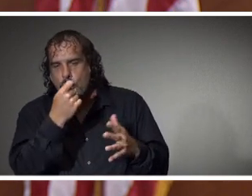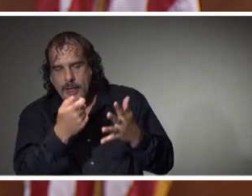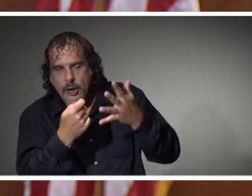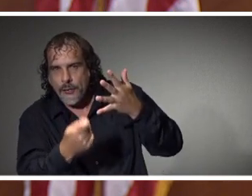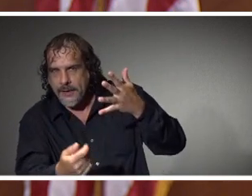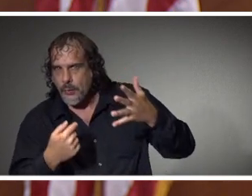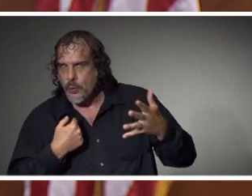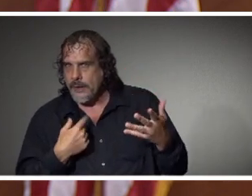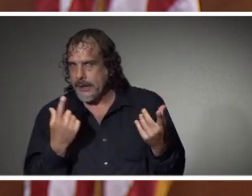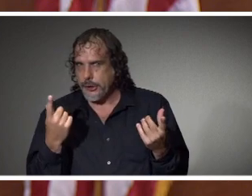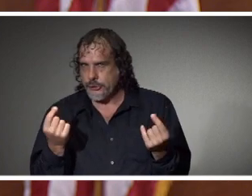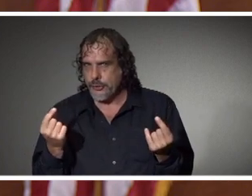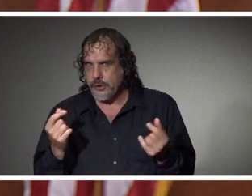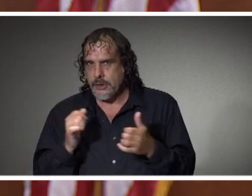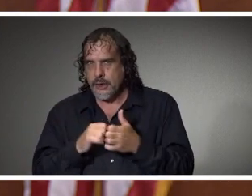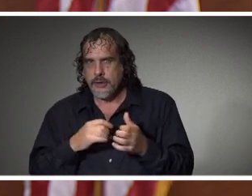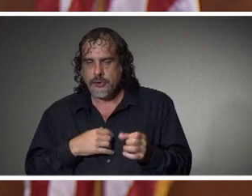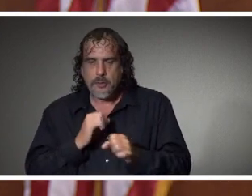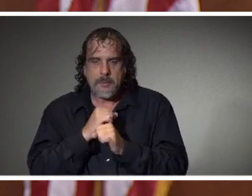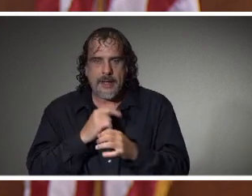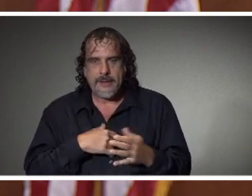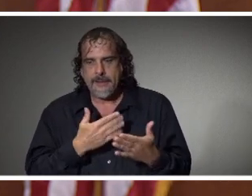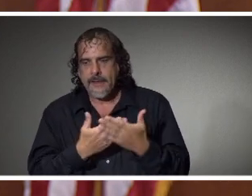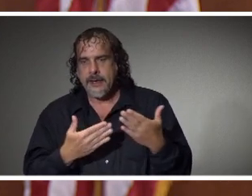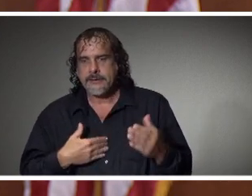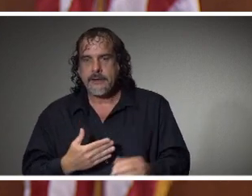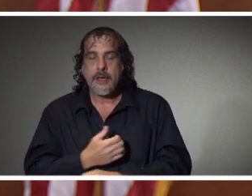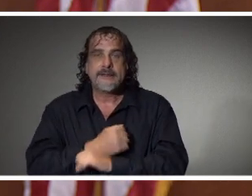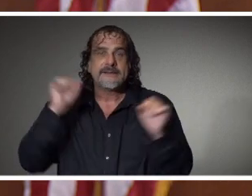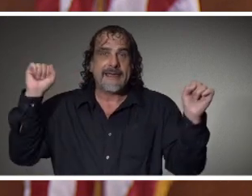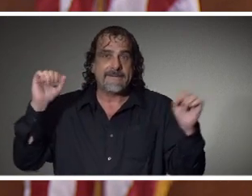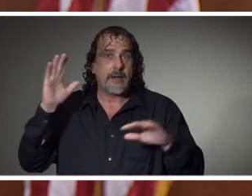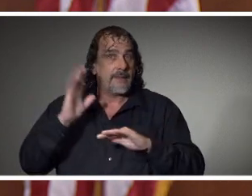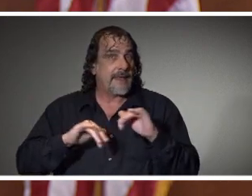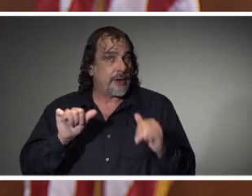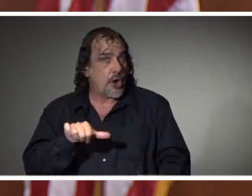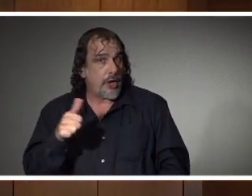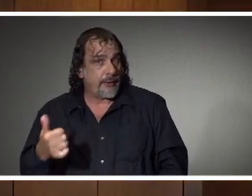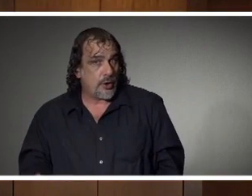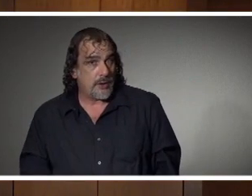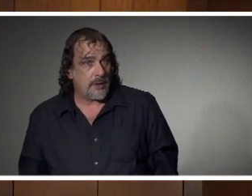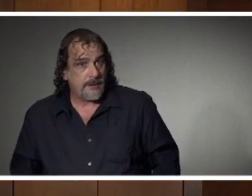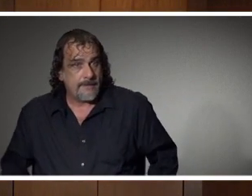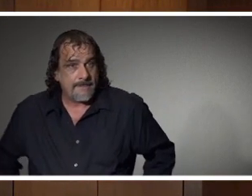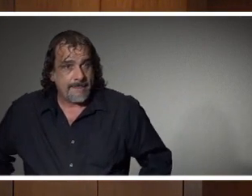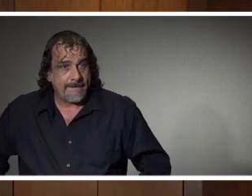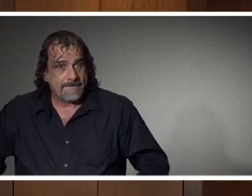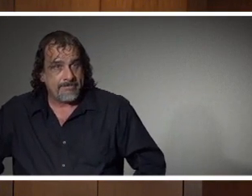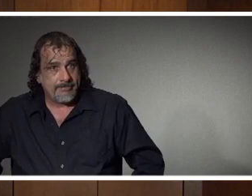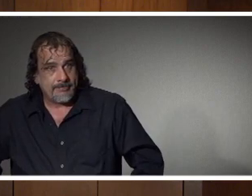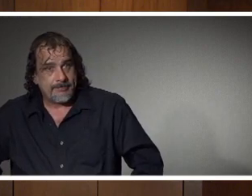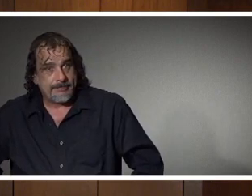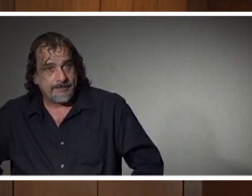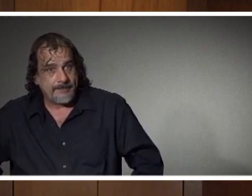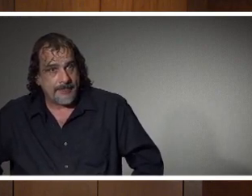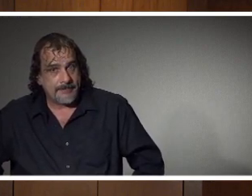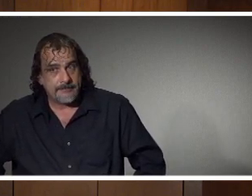take to make things more safe than others. So, Renee? You're